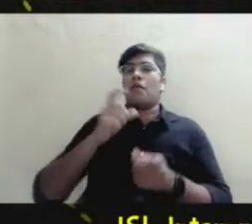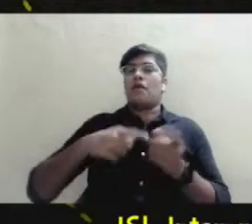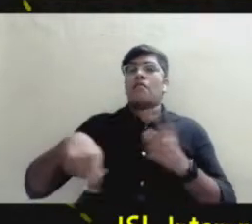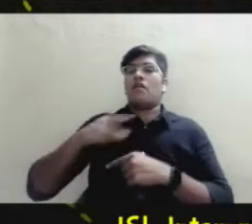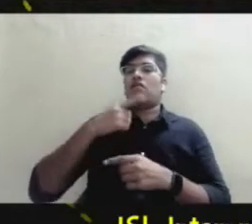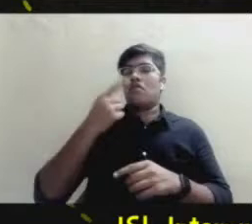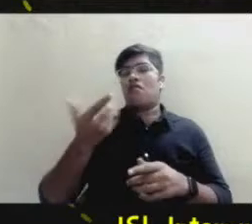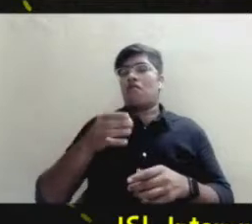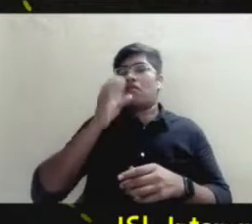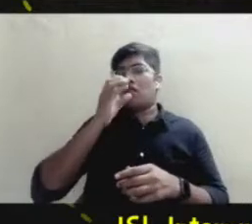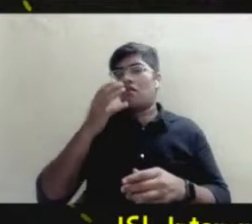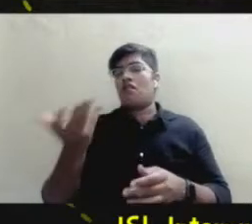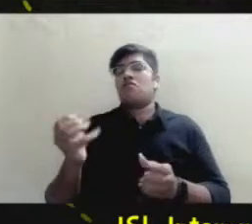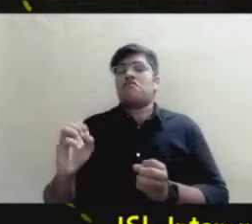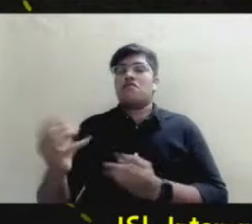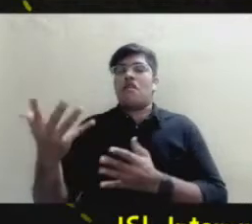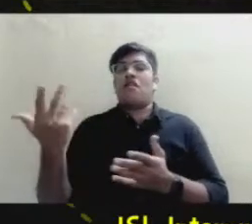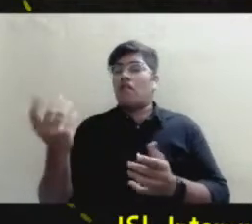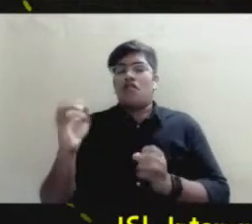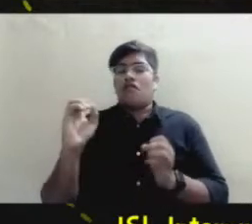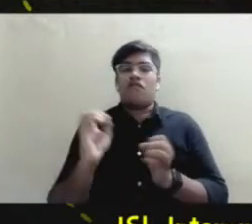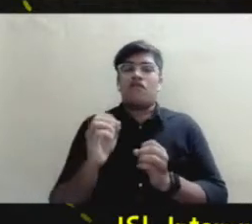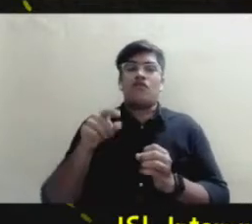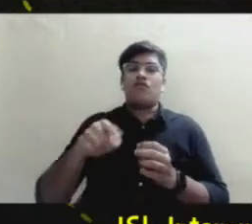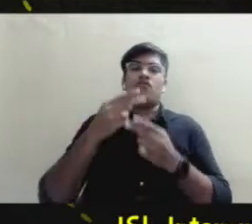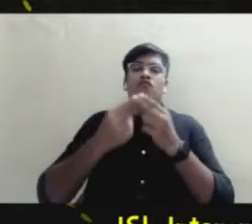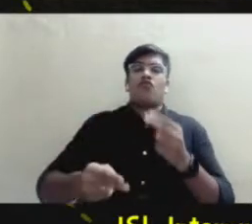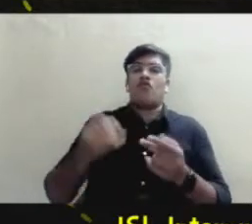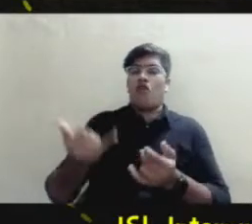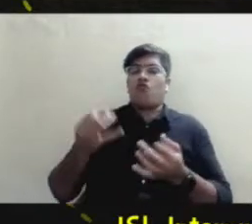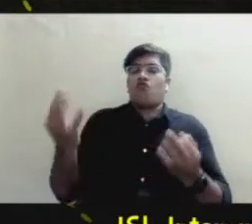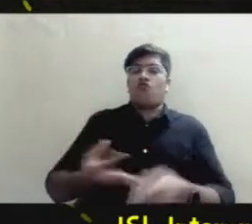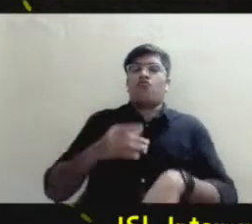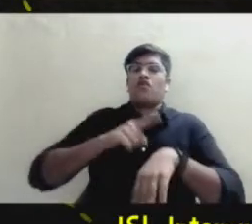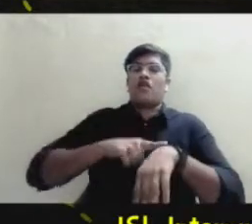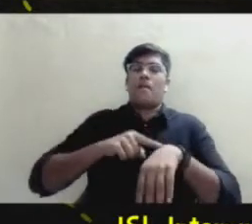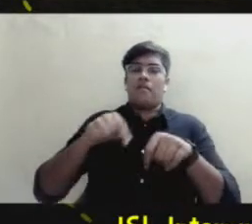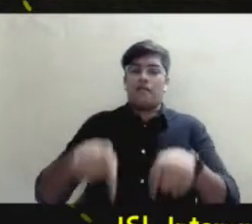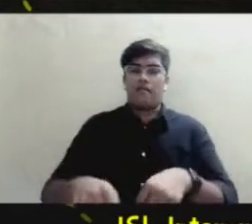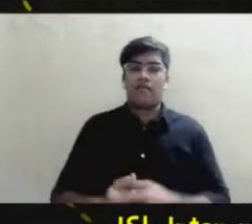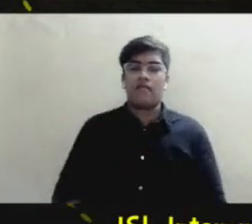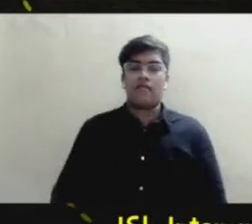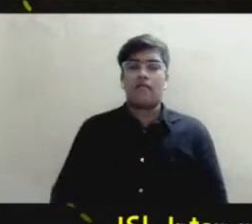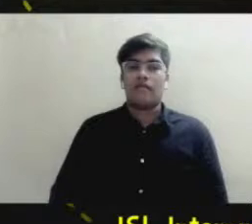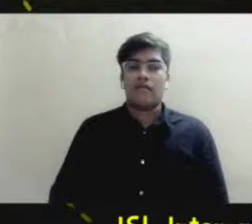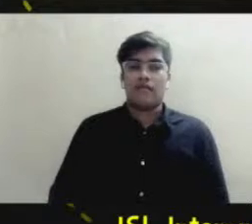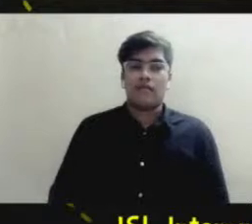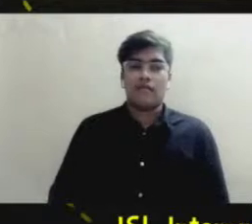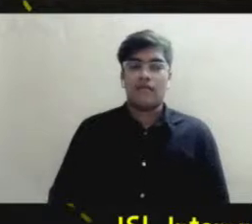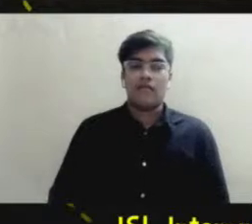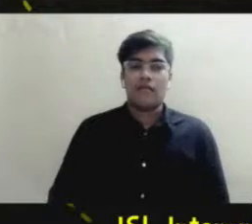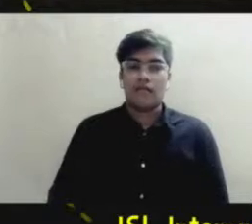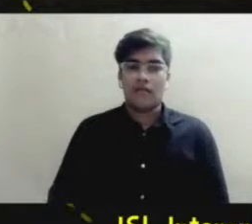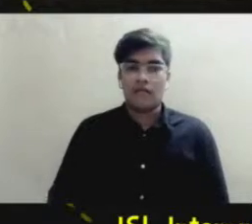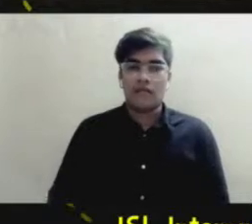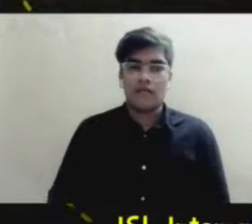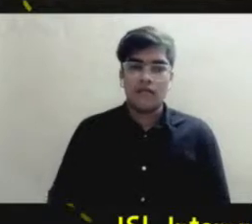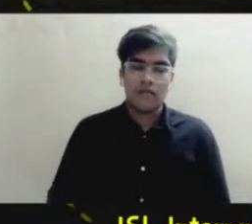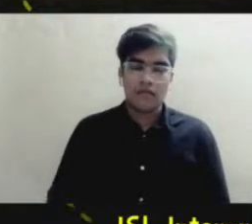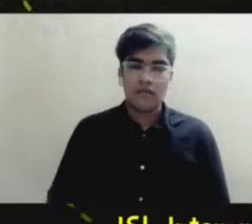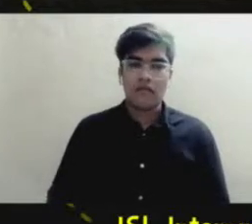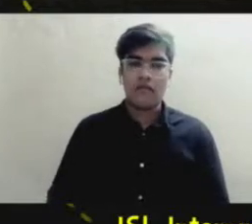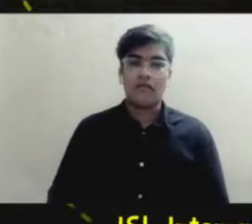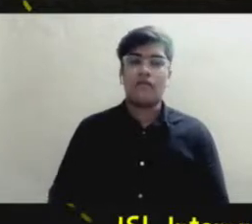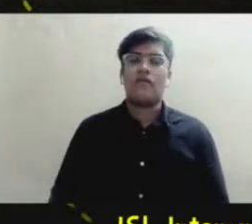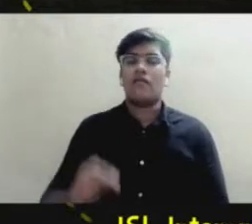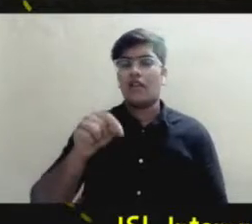one language at different moments in the glade or in the bar. But, this also makes